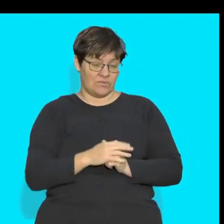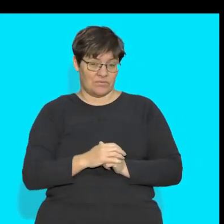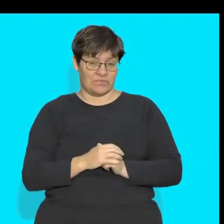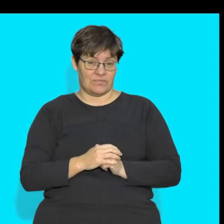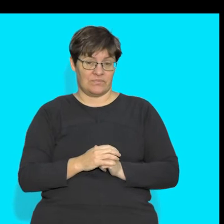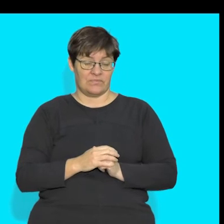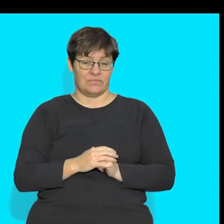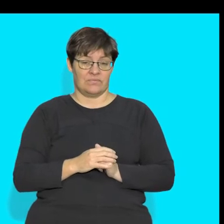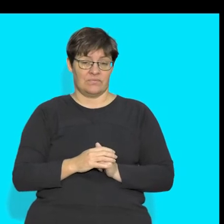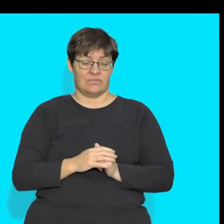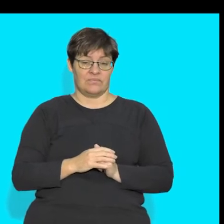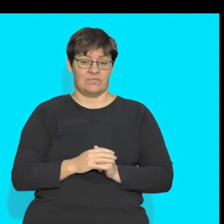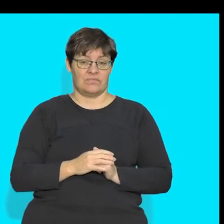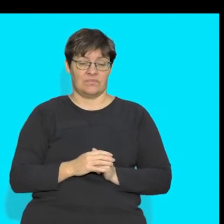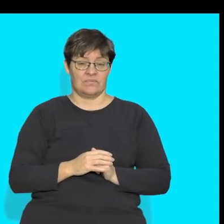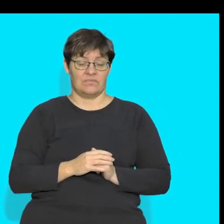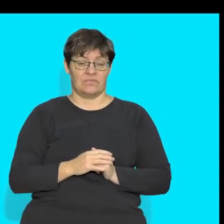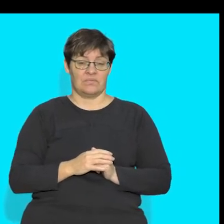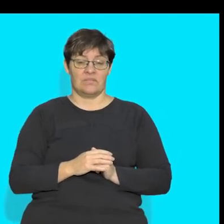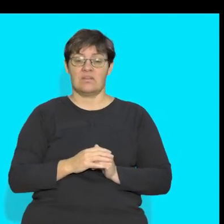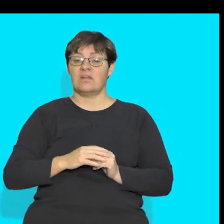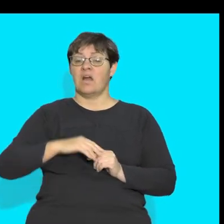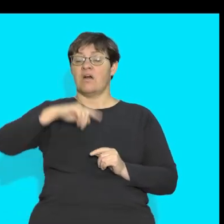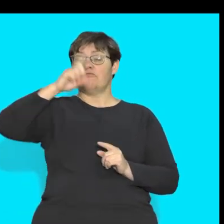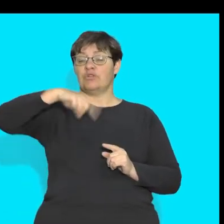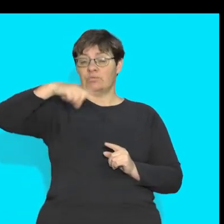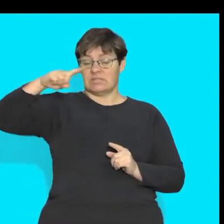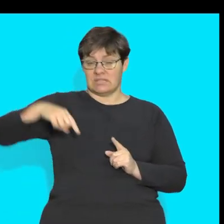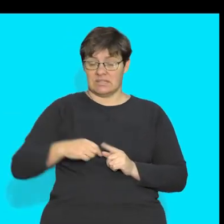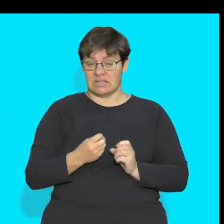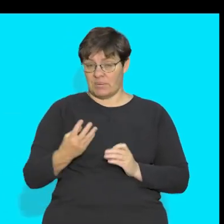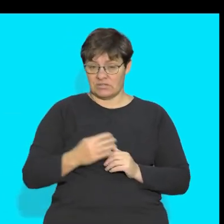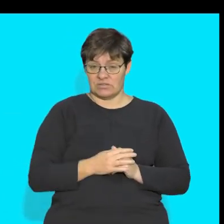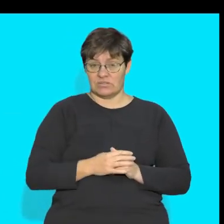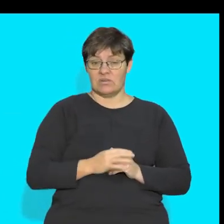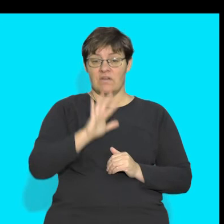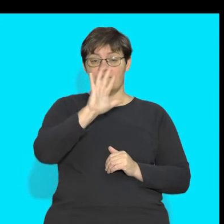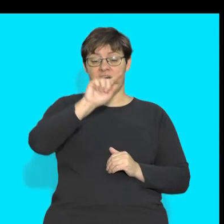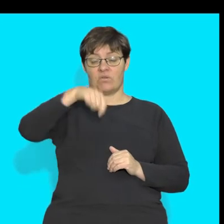times 10 to the minus 34. My frequency is